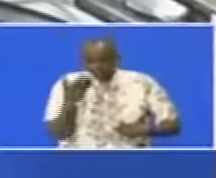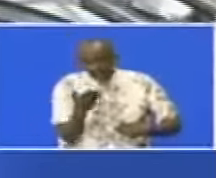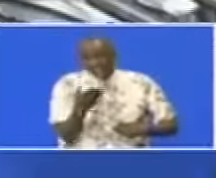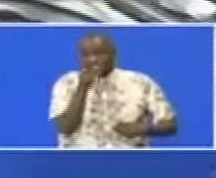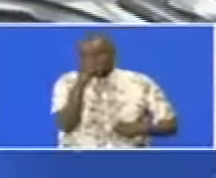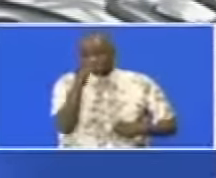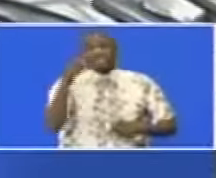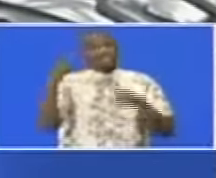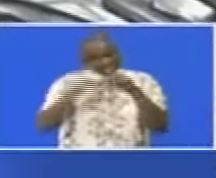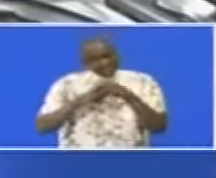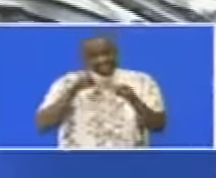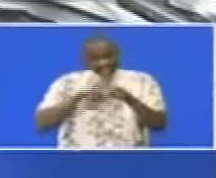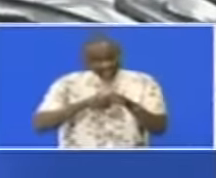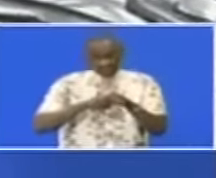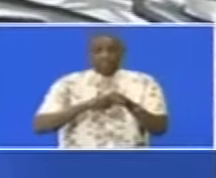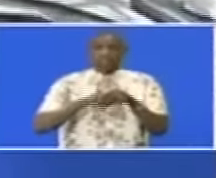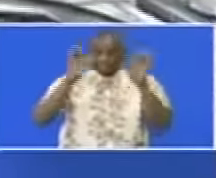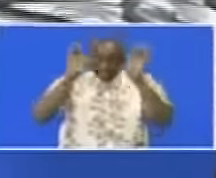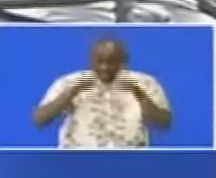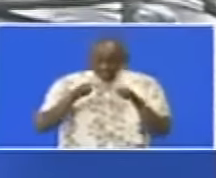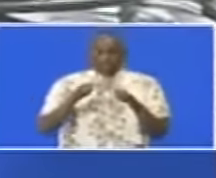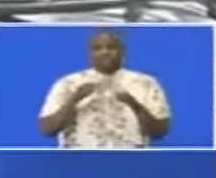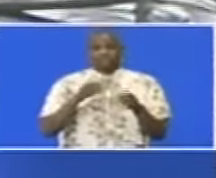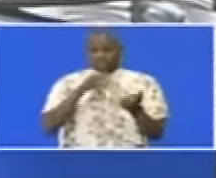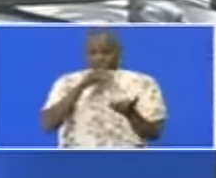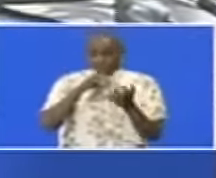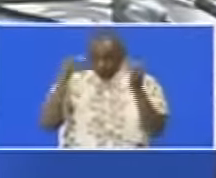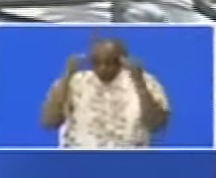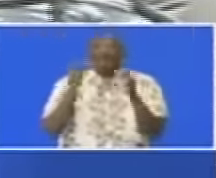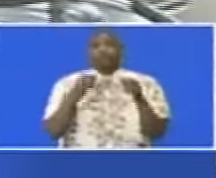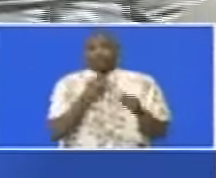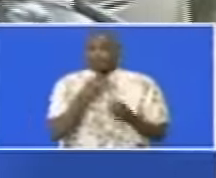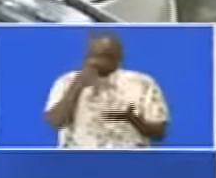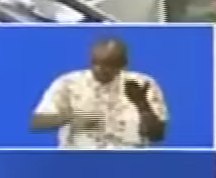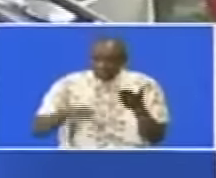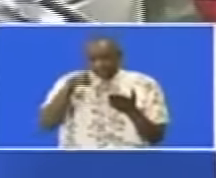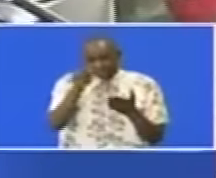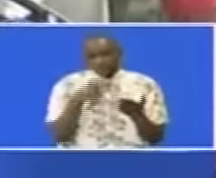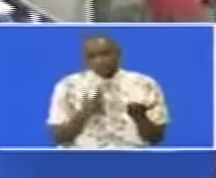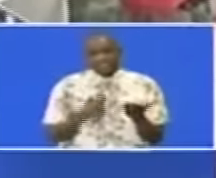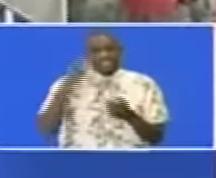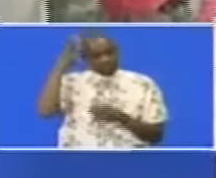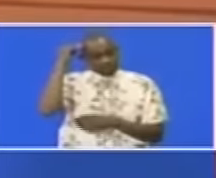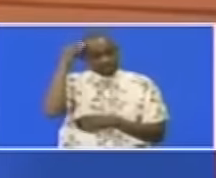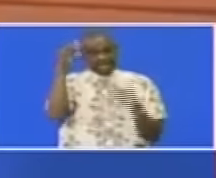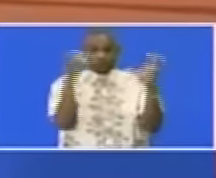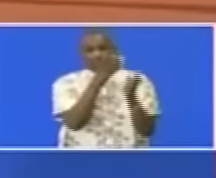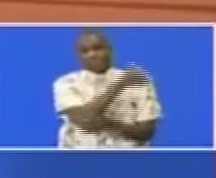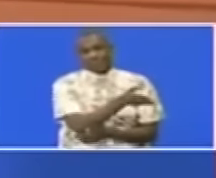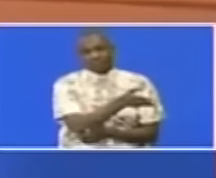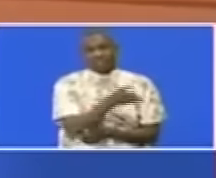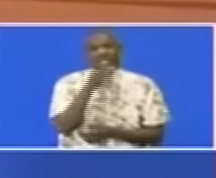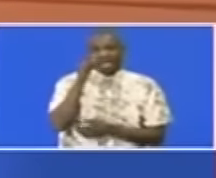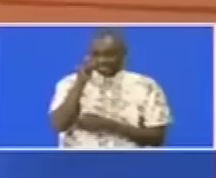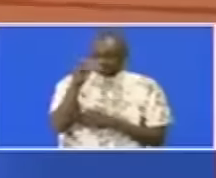2006 saw the fall of the Islamic Courts Union, a ragtag militia that challenged the transition of federal government in Somalia. ICU